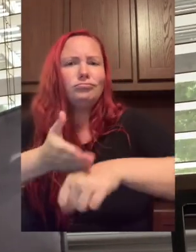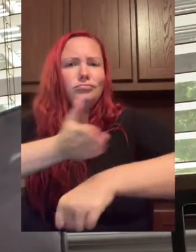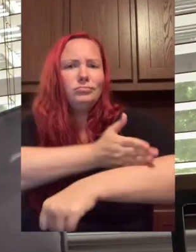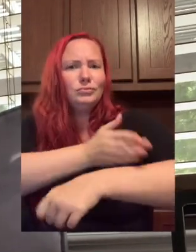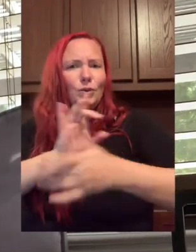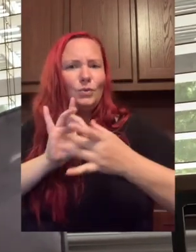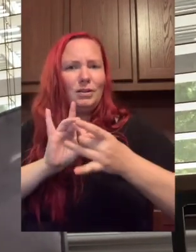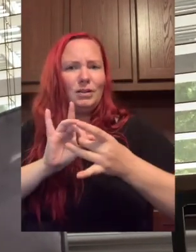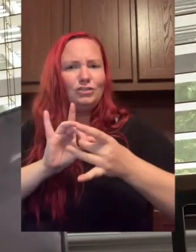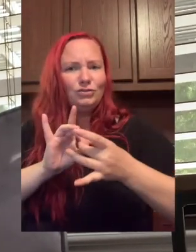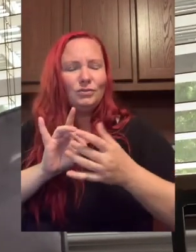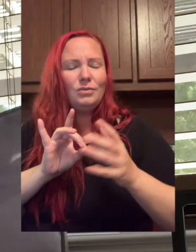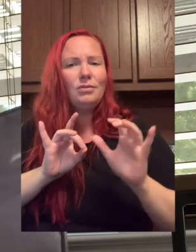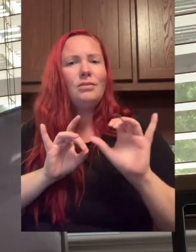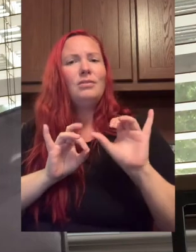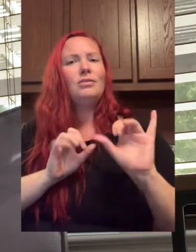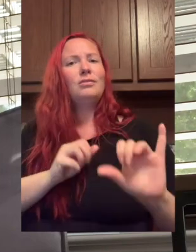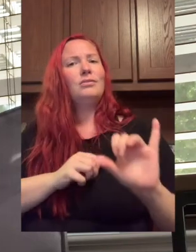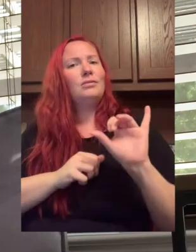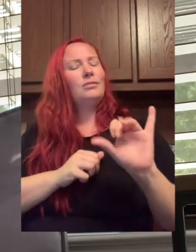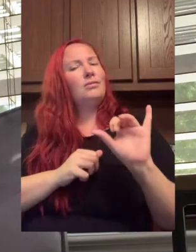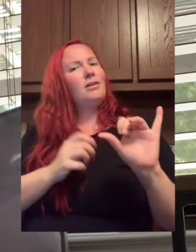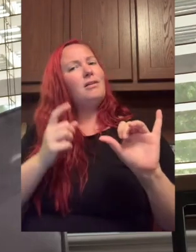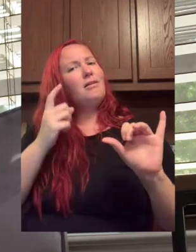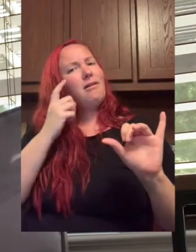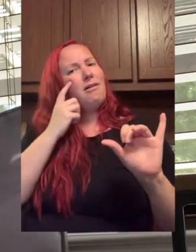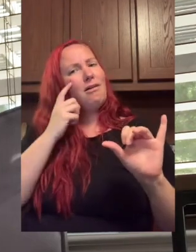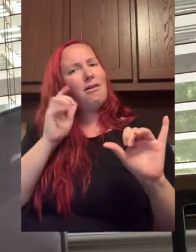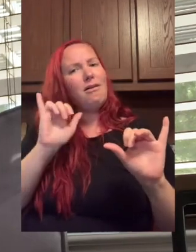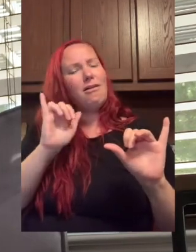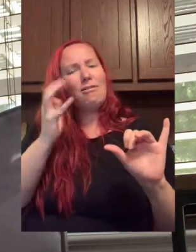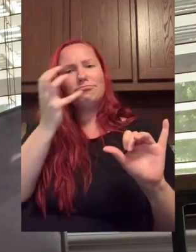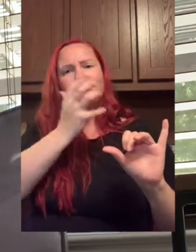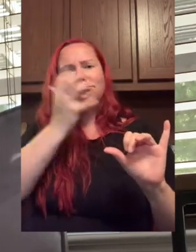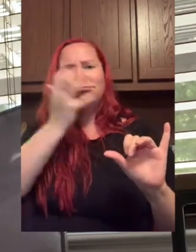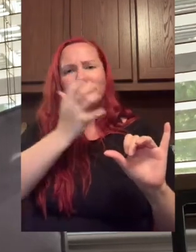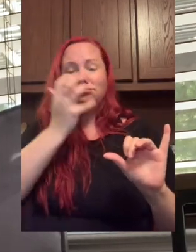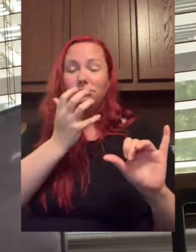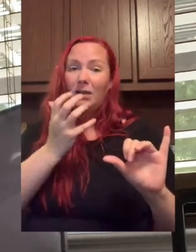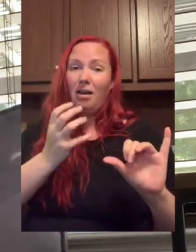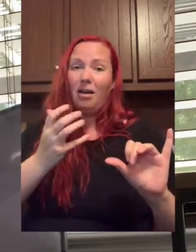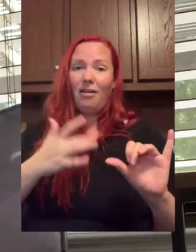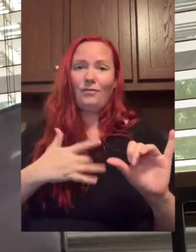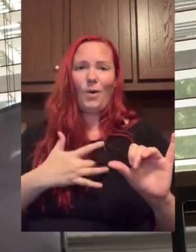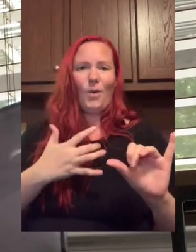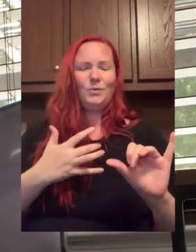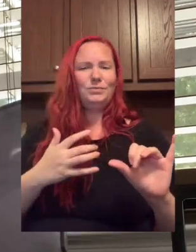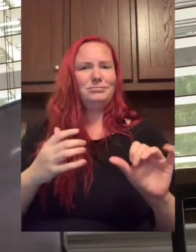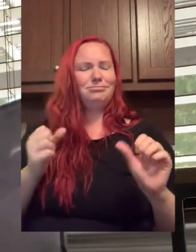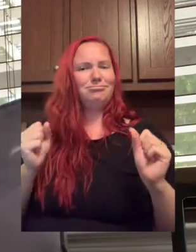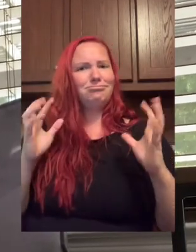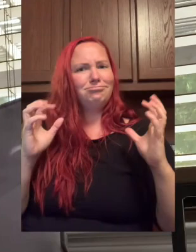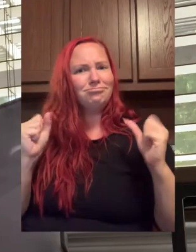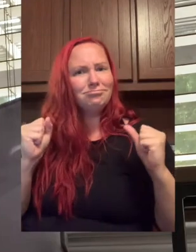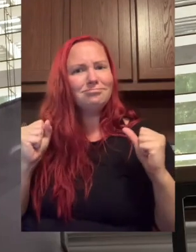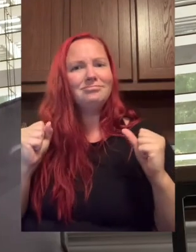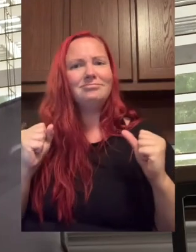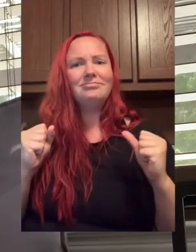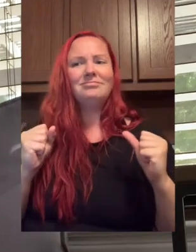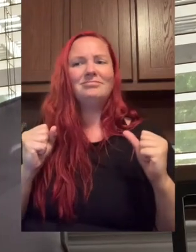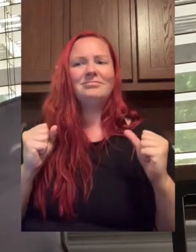says, no, we should not be disappointed that teenagers want to work on